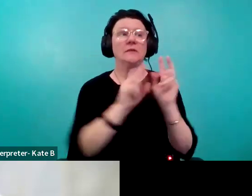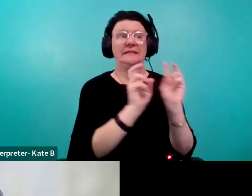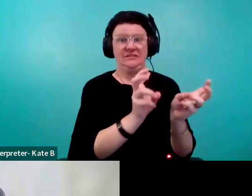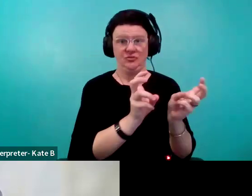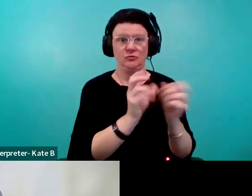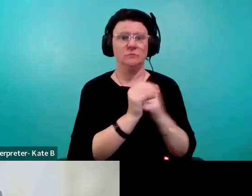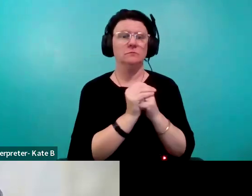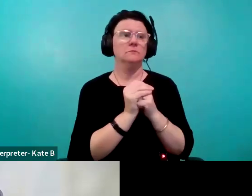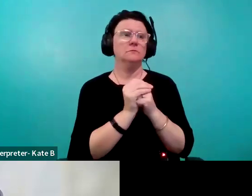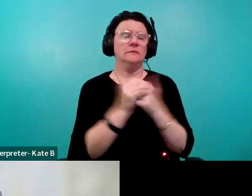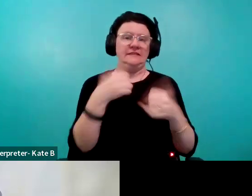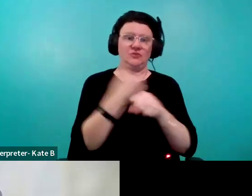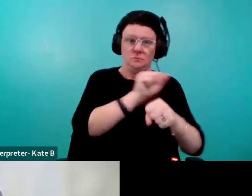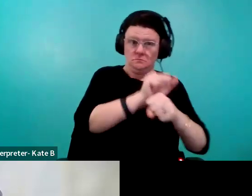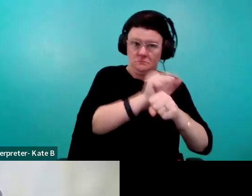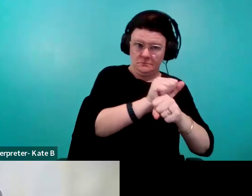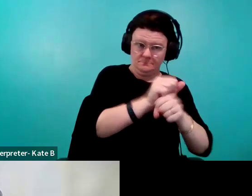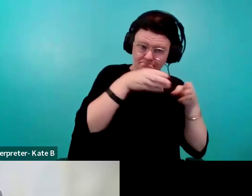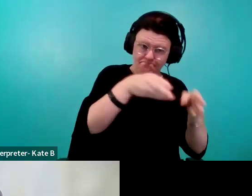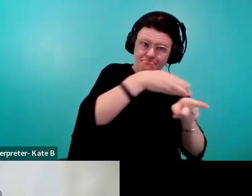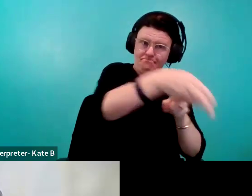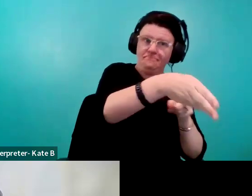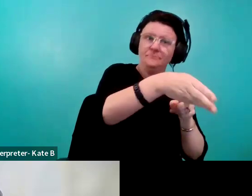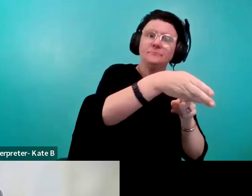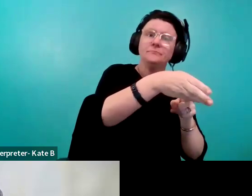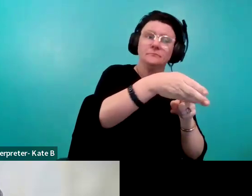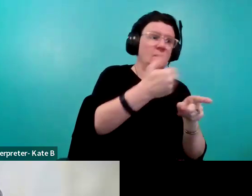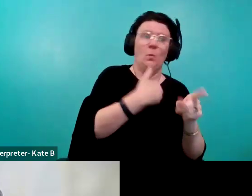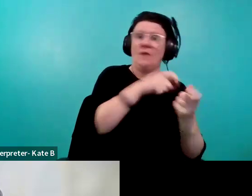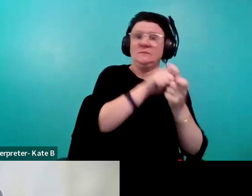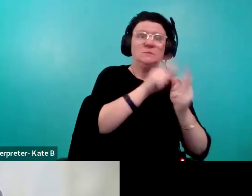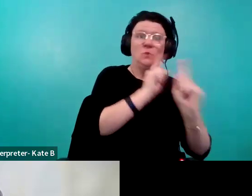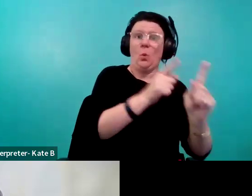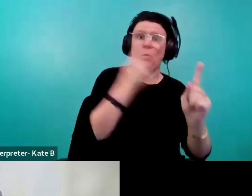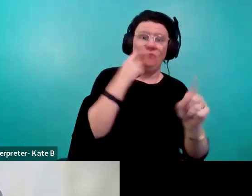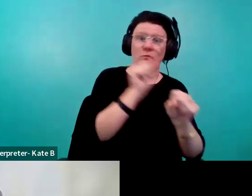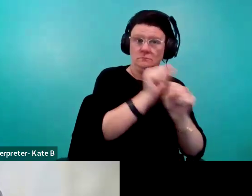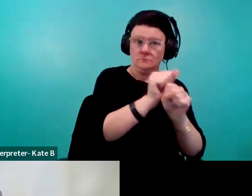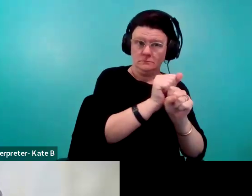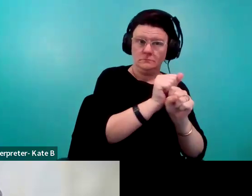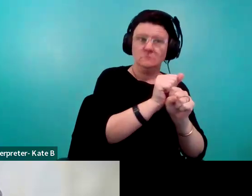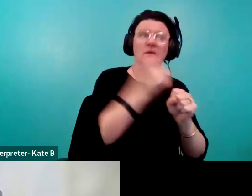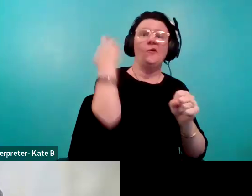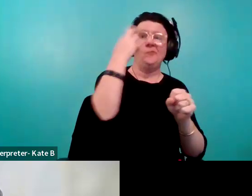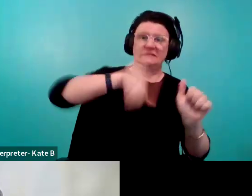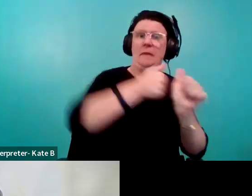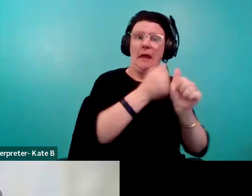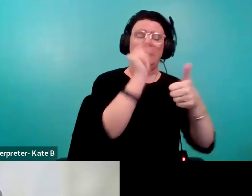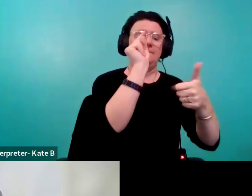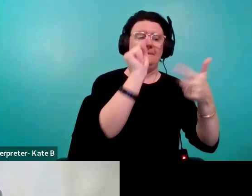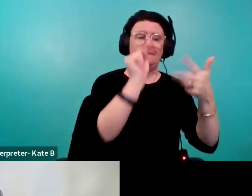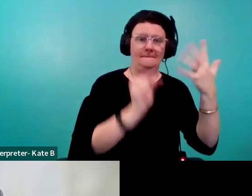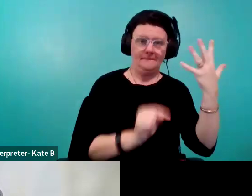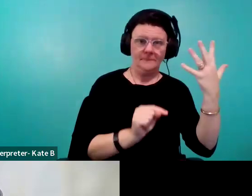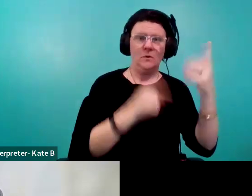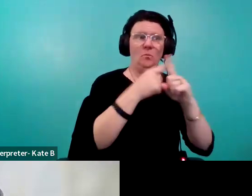So in this case, employment. We have a goal for employment and then some rationale about